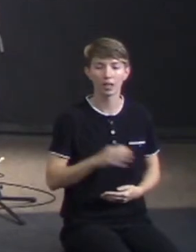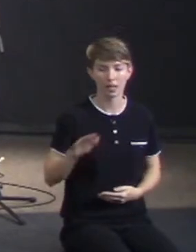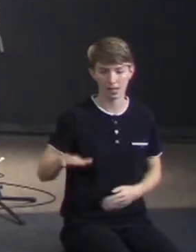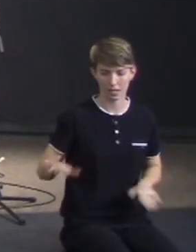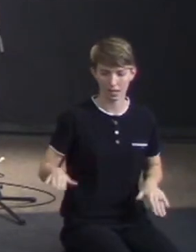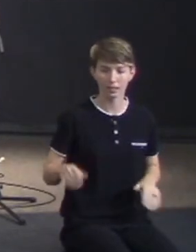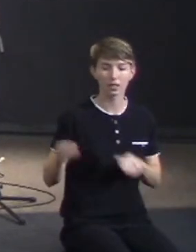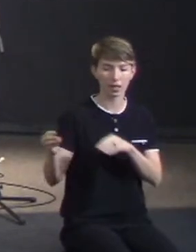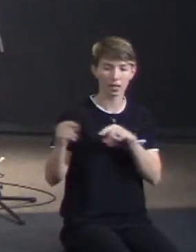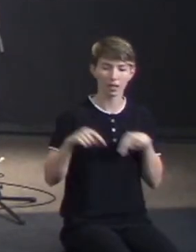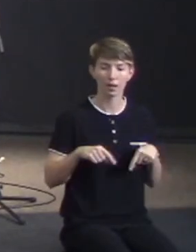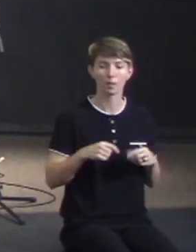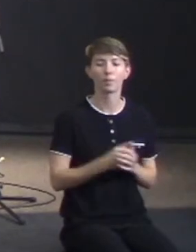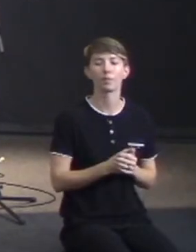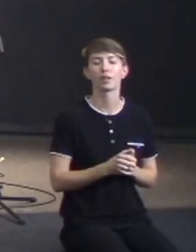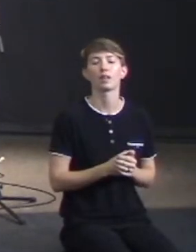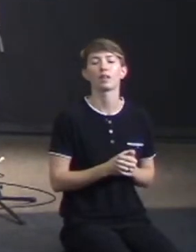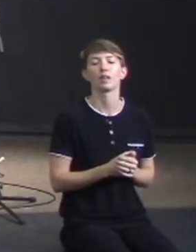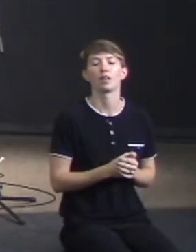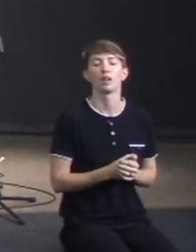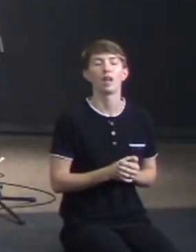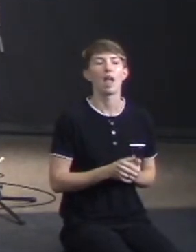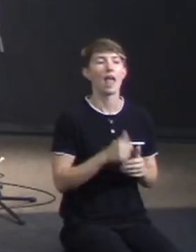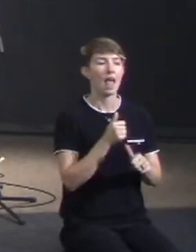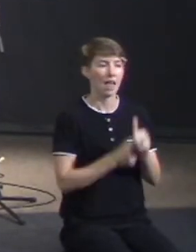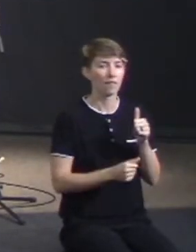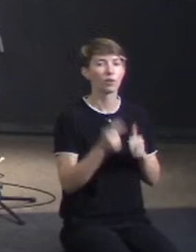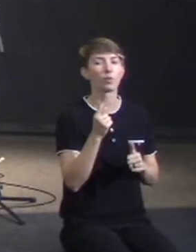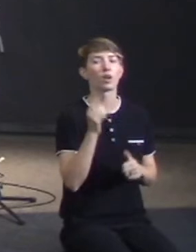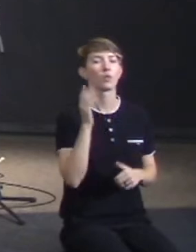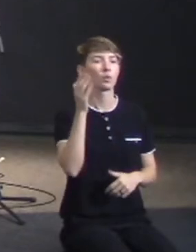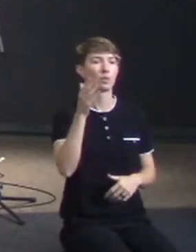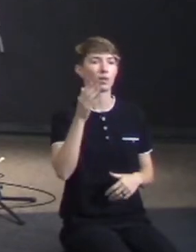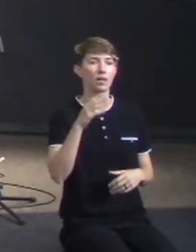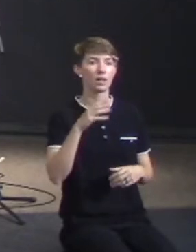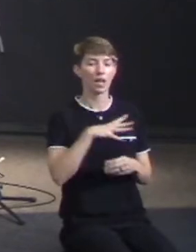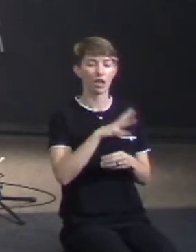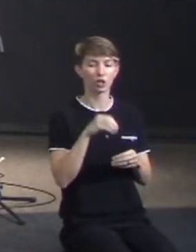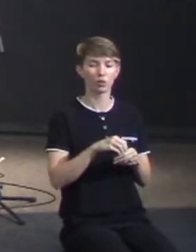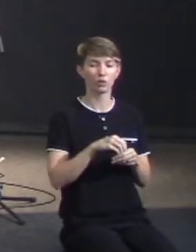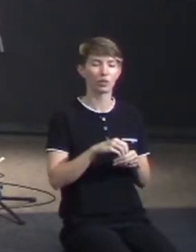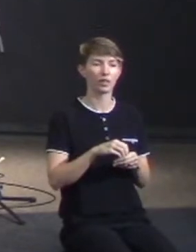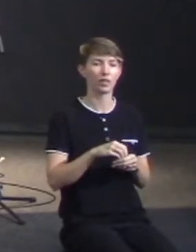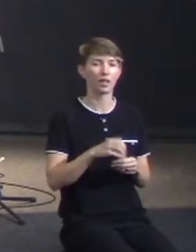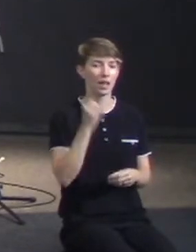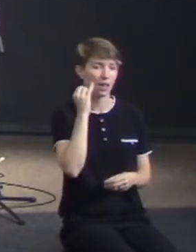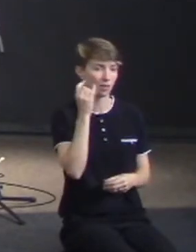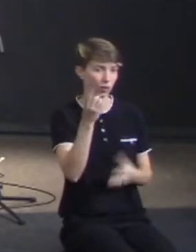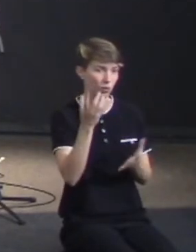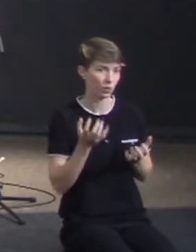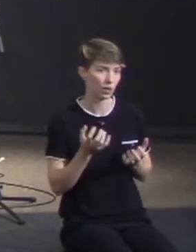25th. Everyone will be a part of the show if they want to be, but not everyone can have a speaking role, so